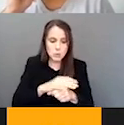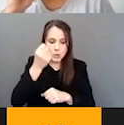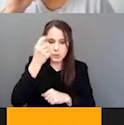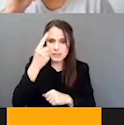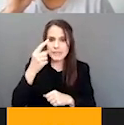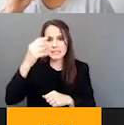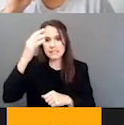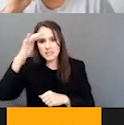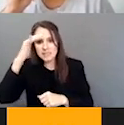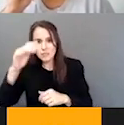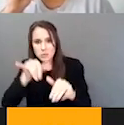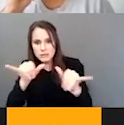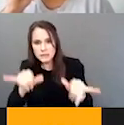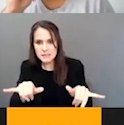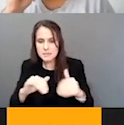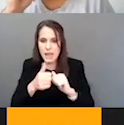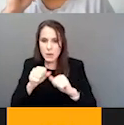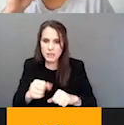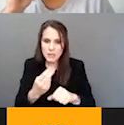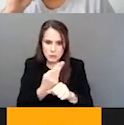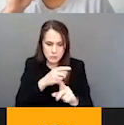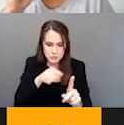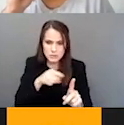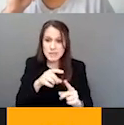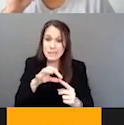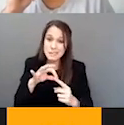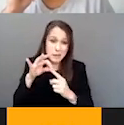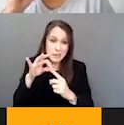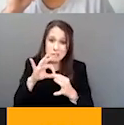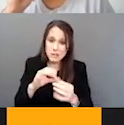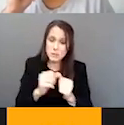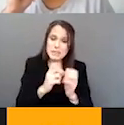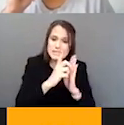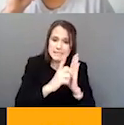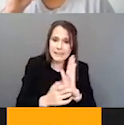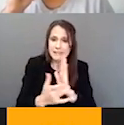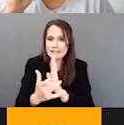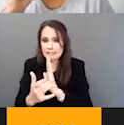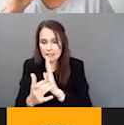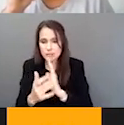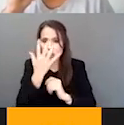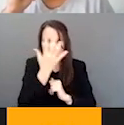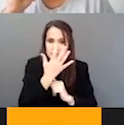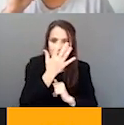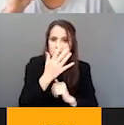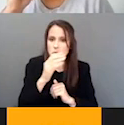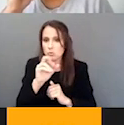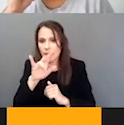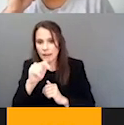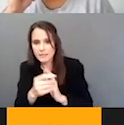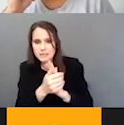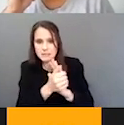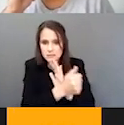philosophical systems, especially thought around design, technology, aesthetics, craft. I was very